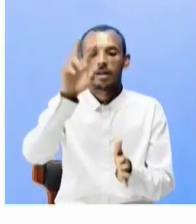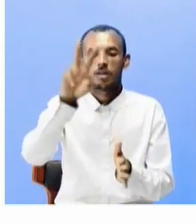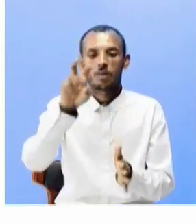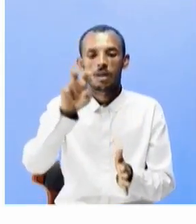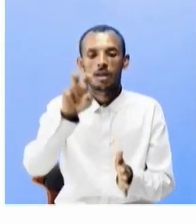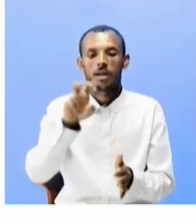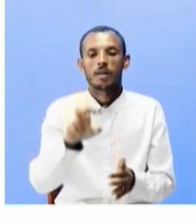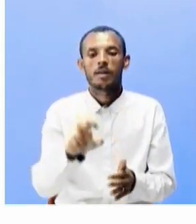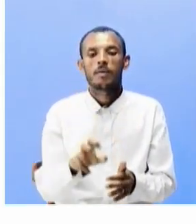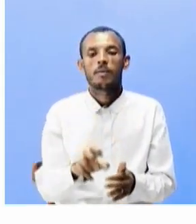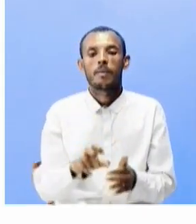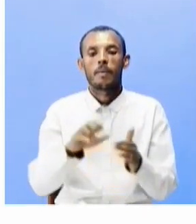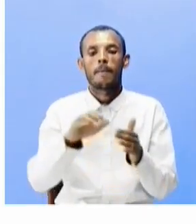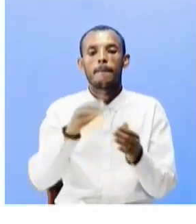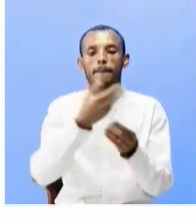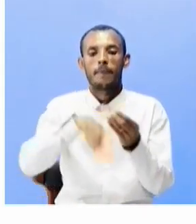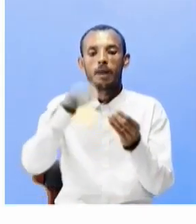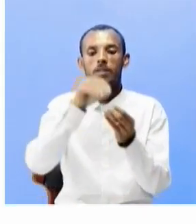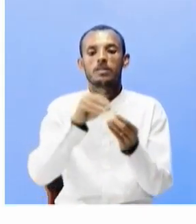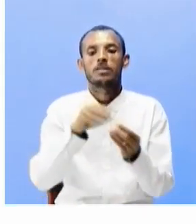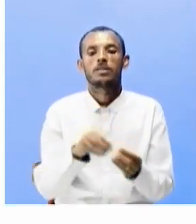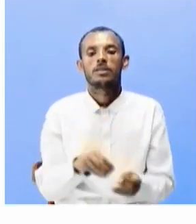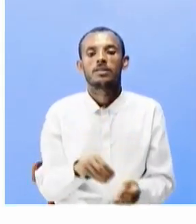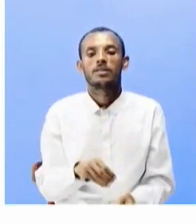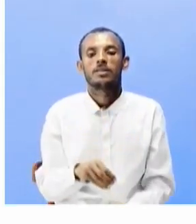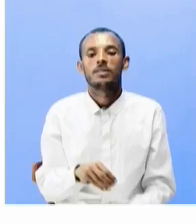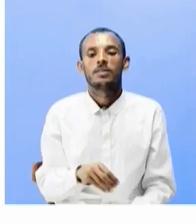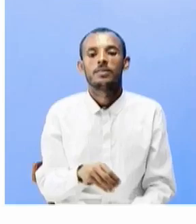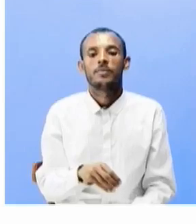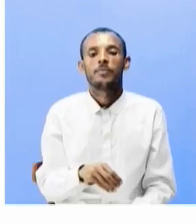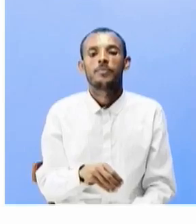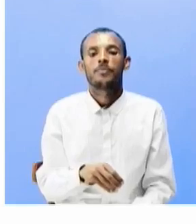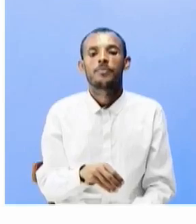120 plus